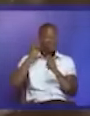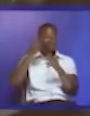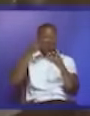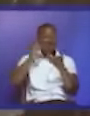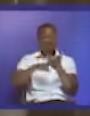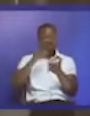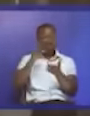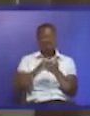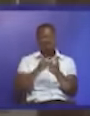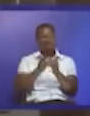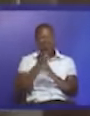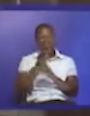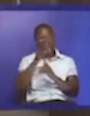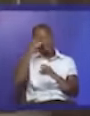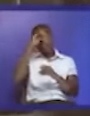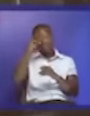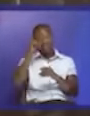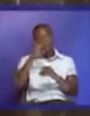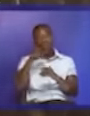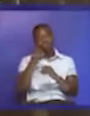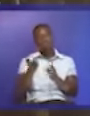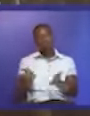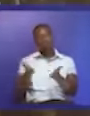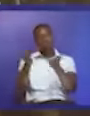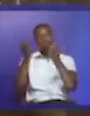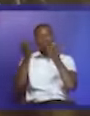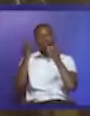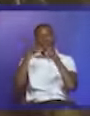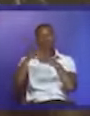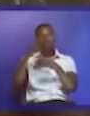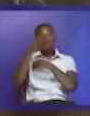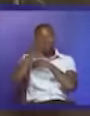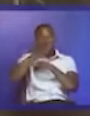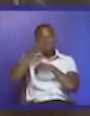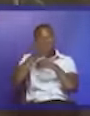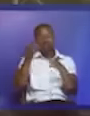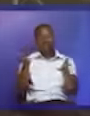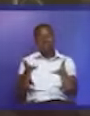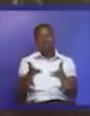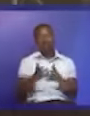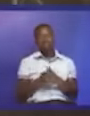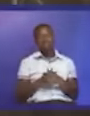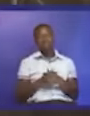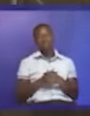of the men and the women that will rise from the continent of Africa.